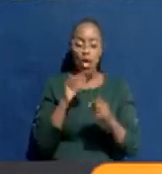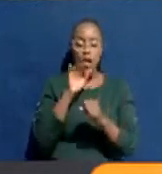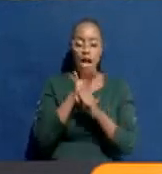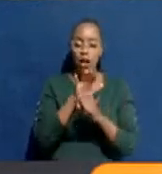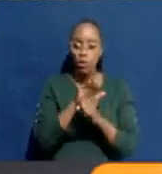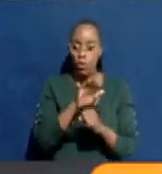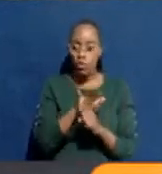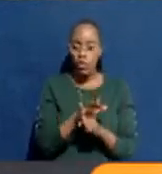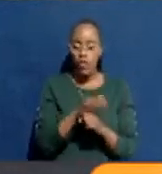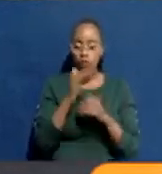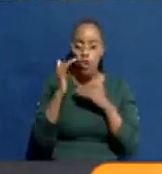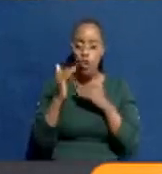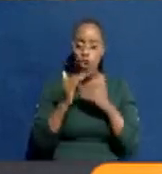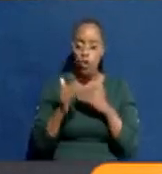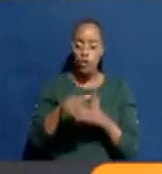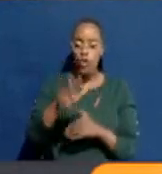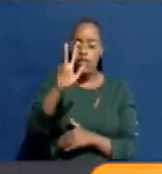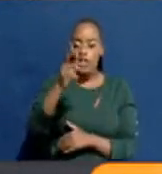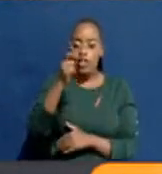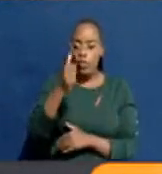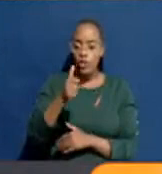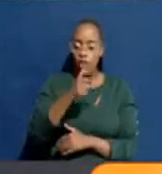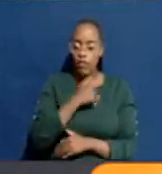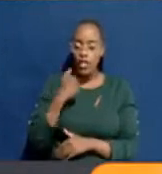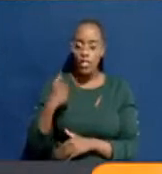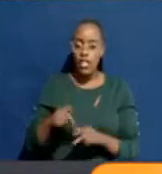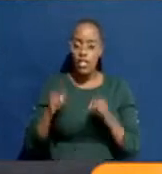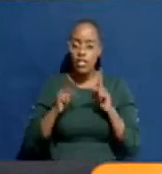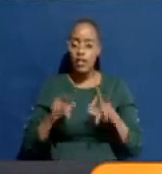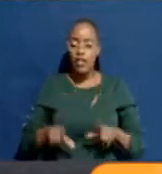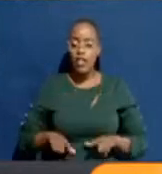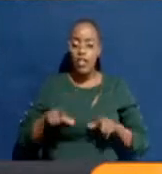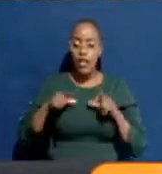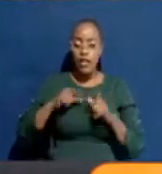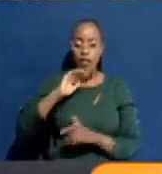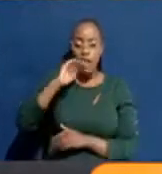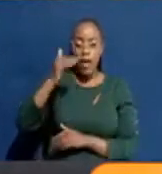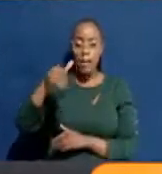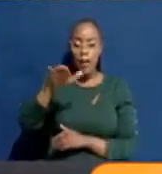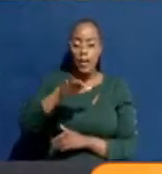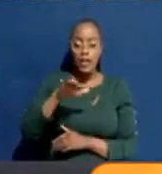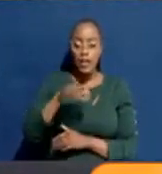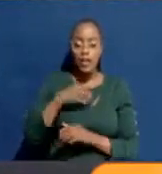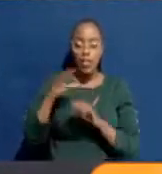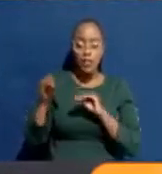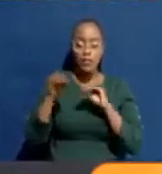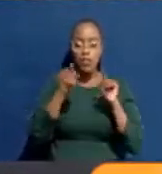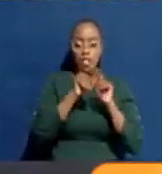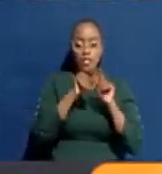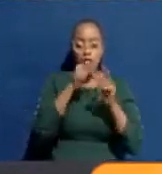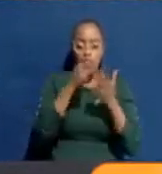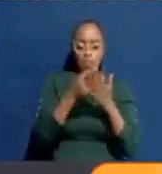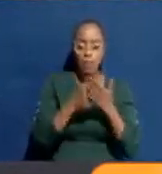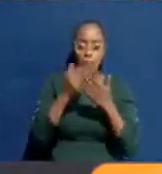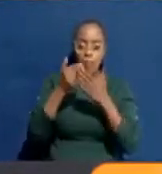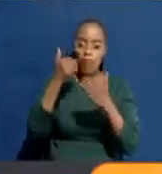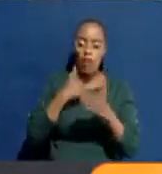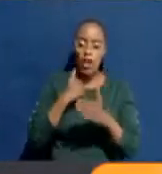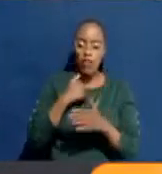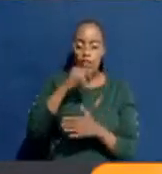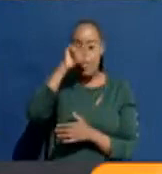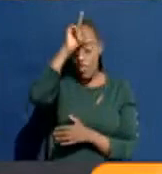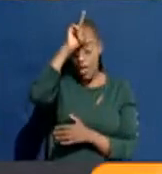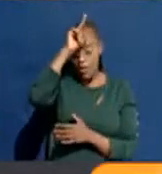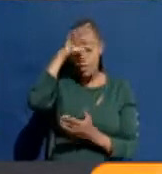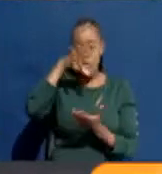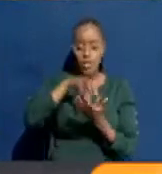now, close to three-quarters of the Chinese people live in urban areas. And I'm going back to the same debate that I had. Okay. In rural setups,